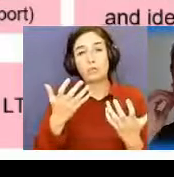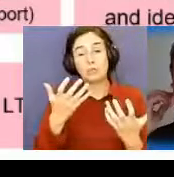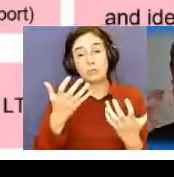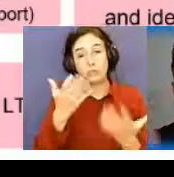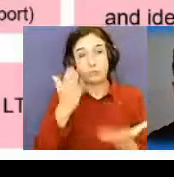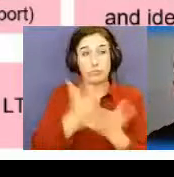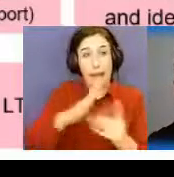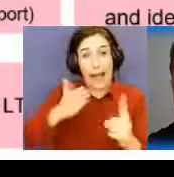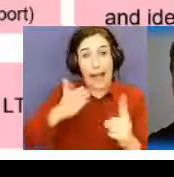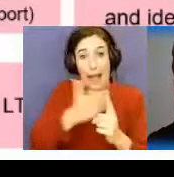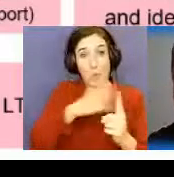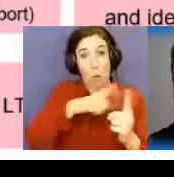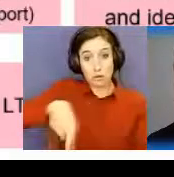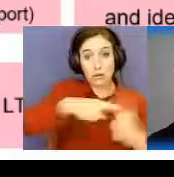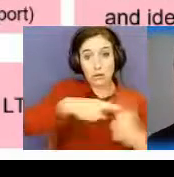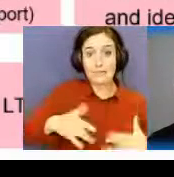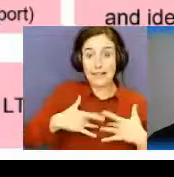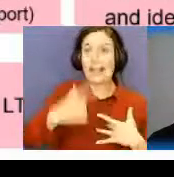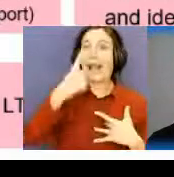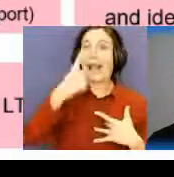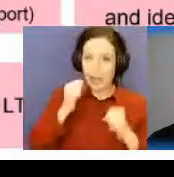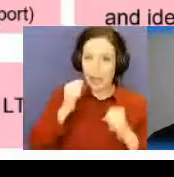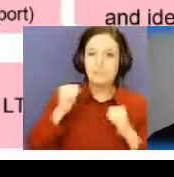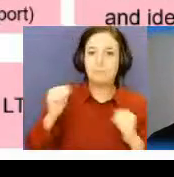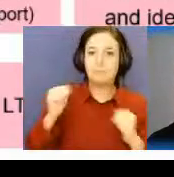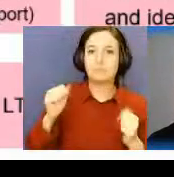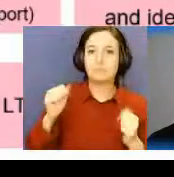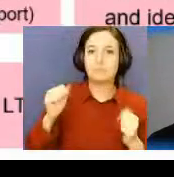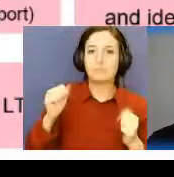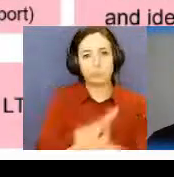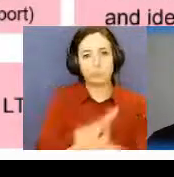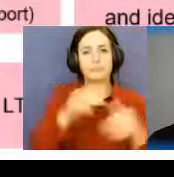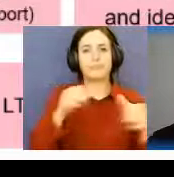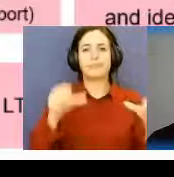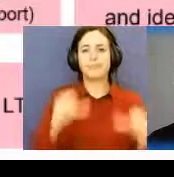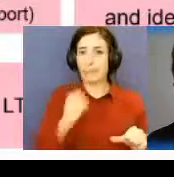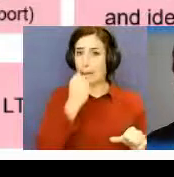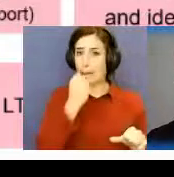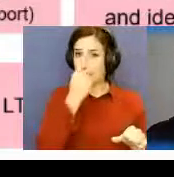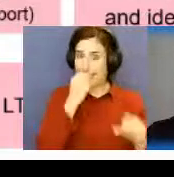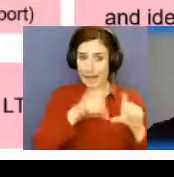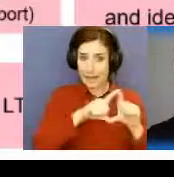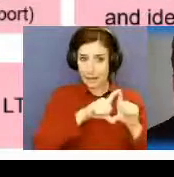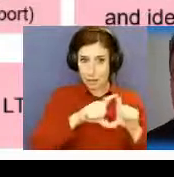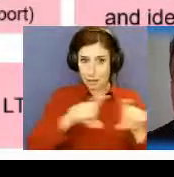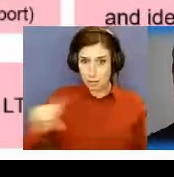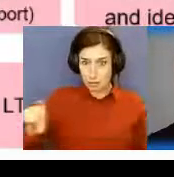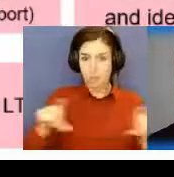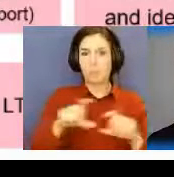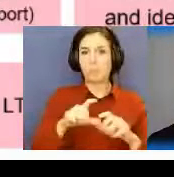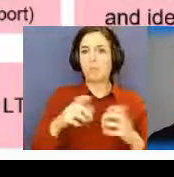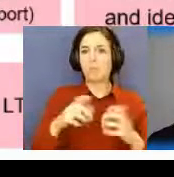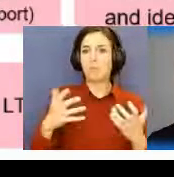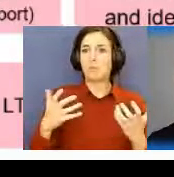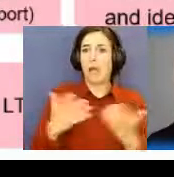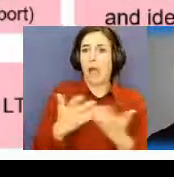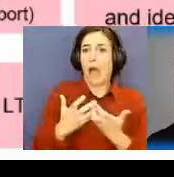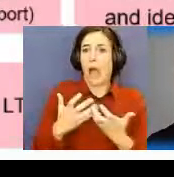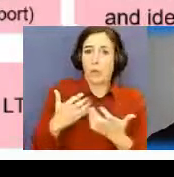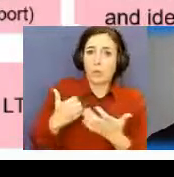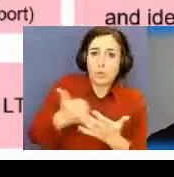colour along the bottom is some of the enablers that are currently underway or that have been developed to support those things above. And we'll touch on